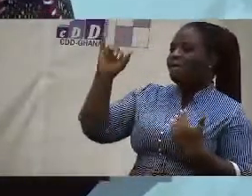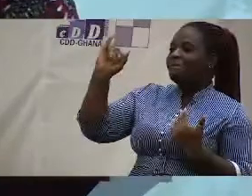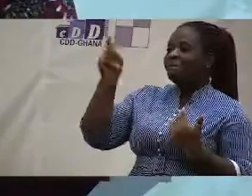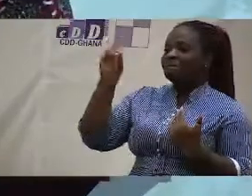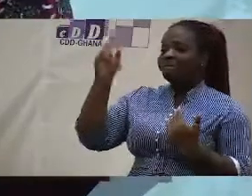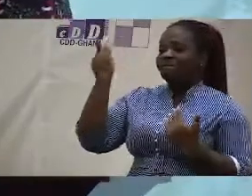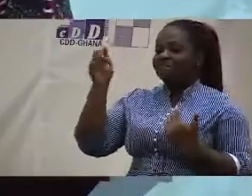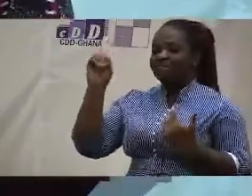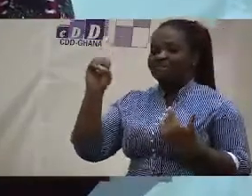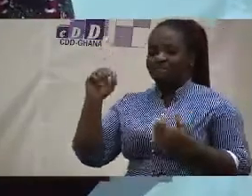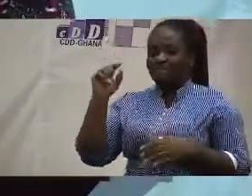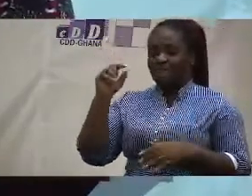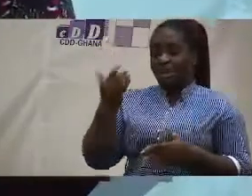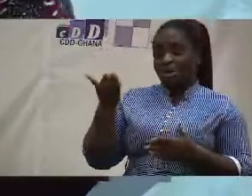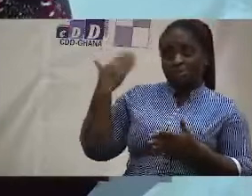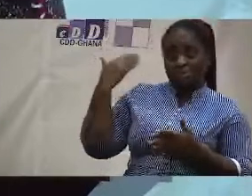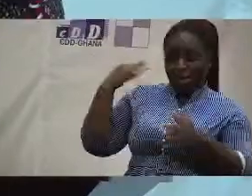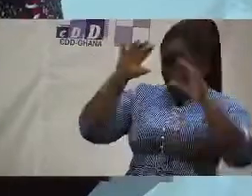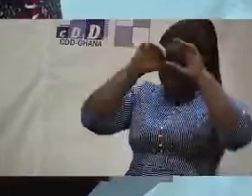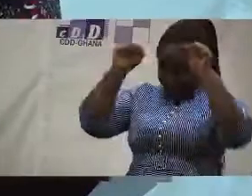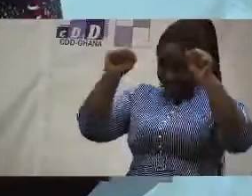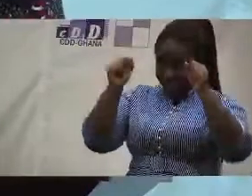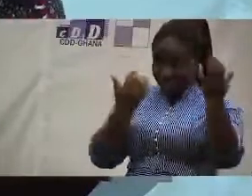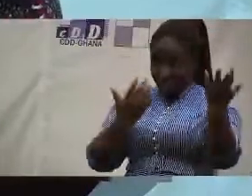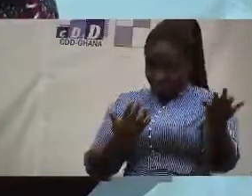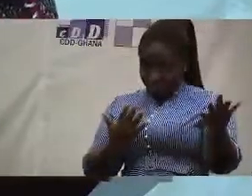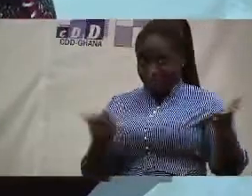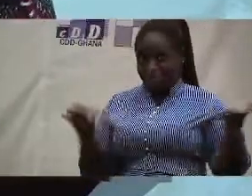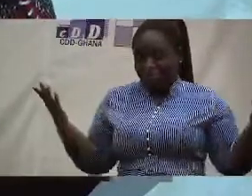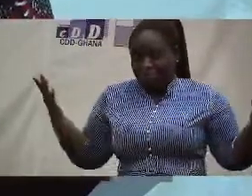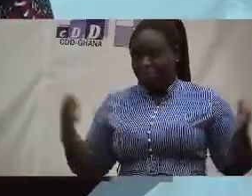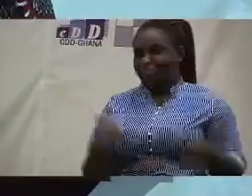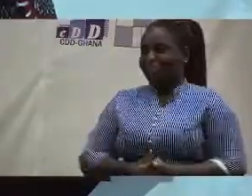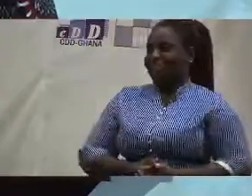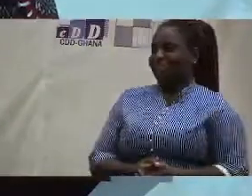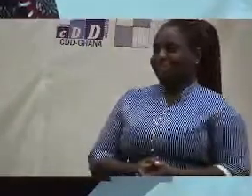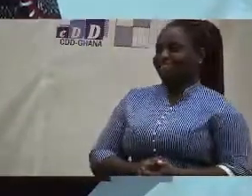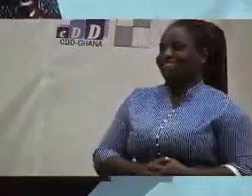Jogbenuku, our president in waiting. Welcome.